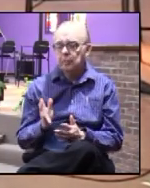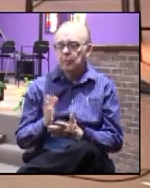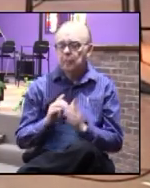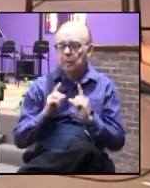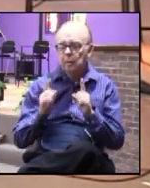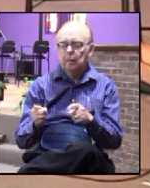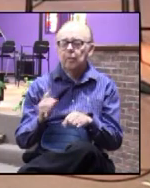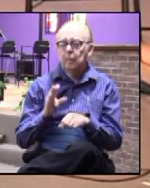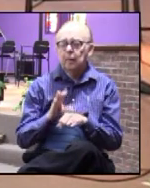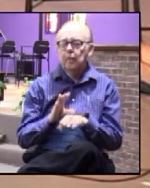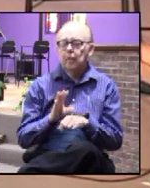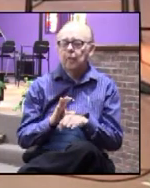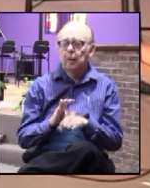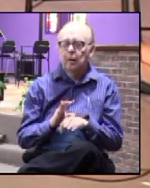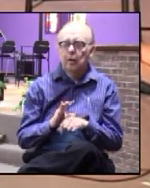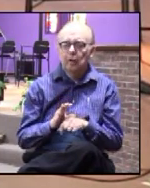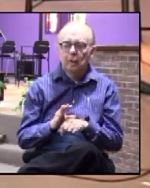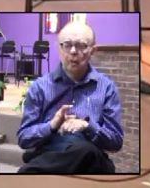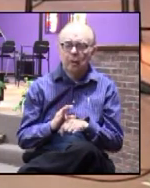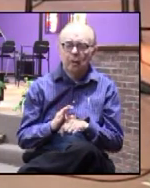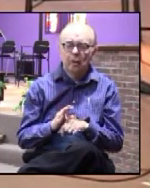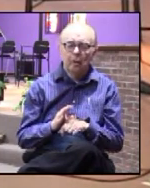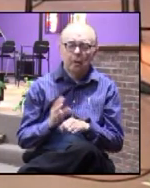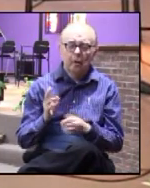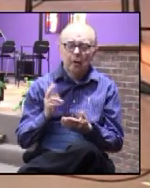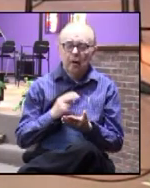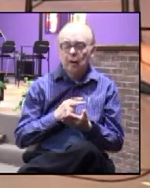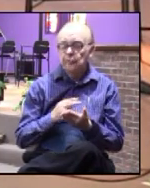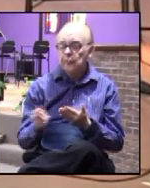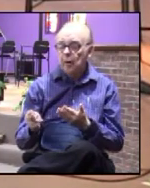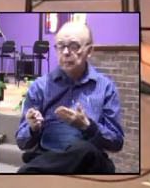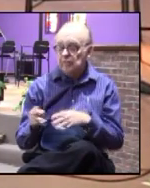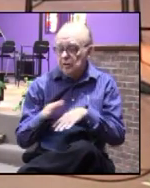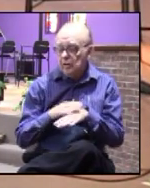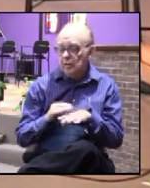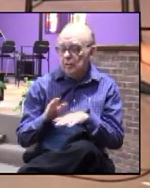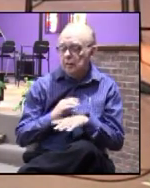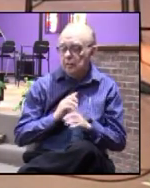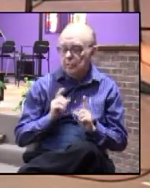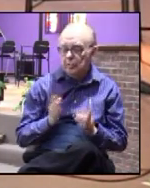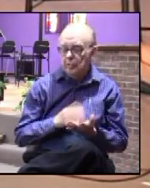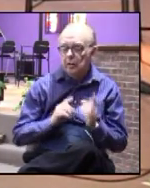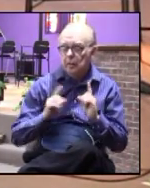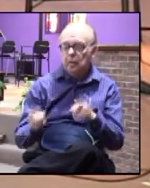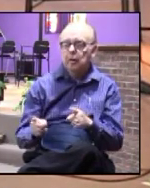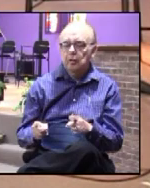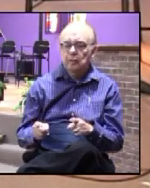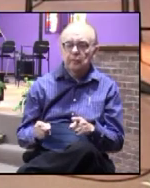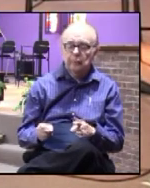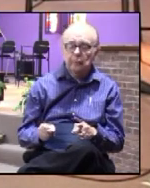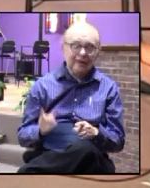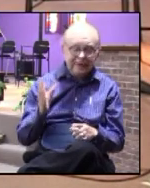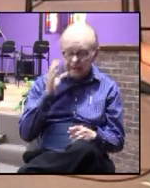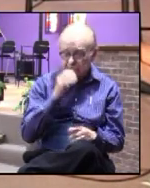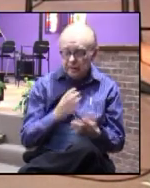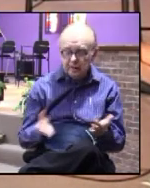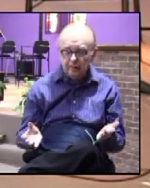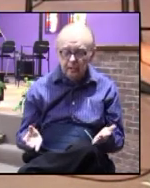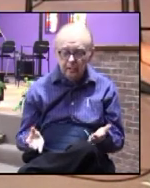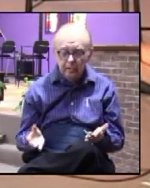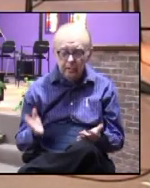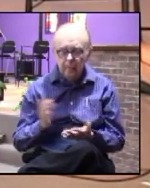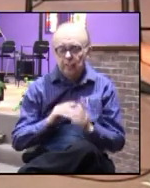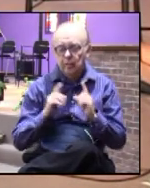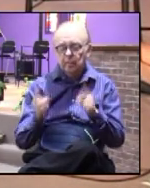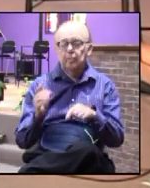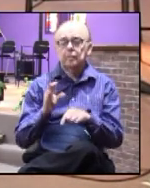go to church a fault to cover. Some go to church for speculation. Some